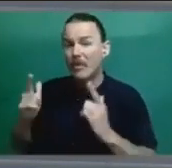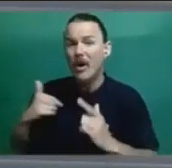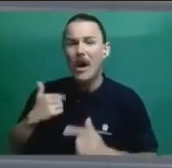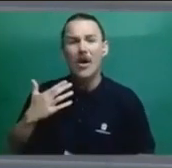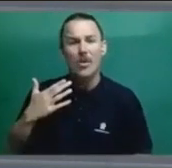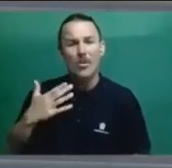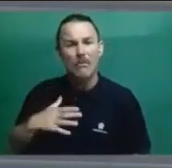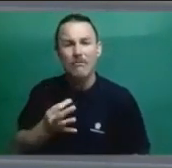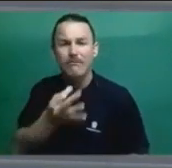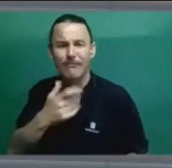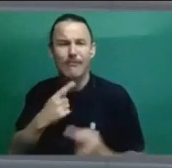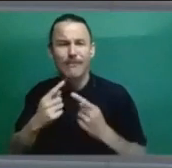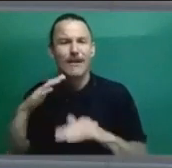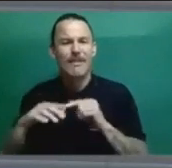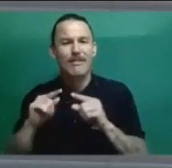pandemic.